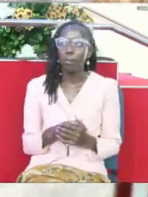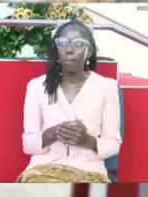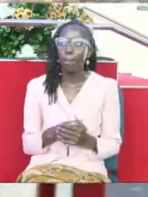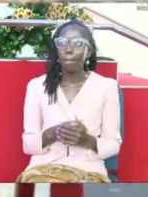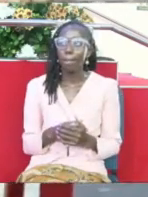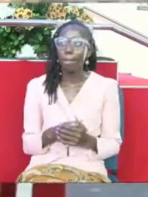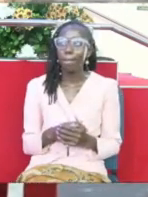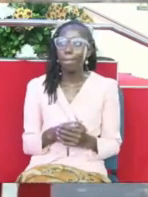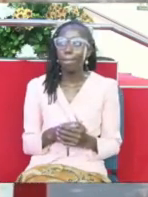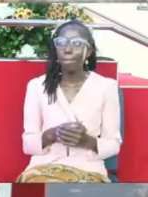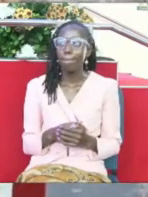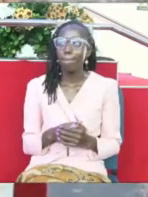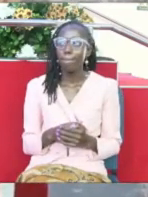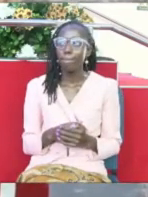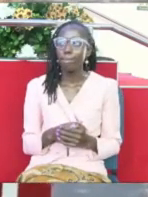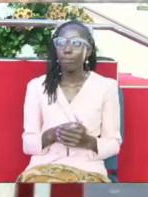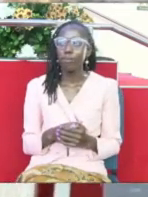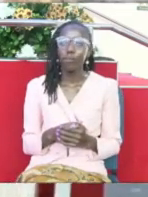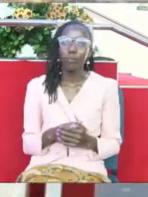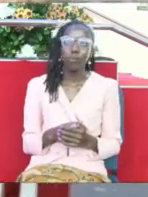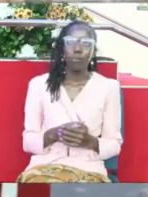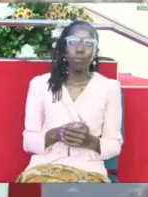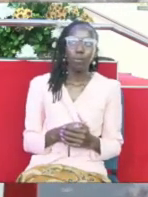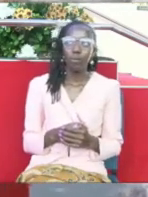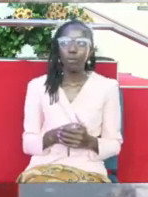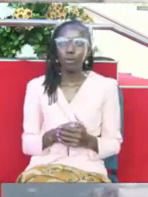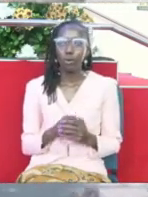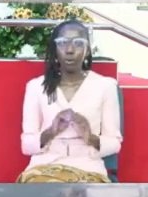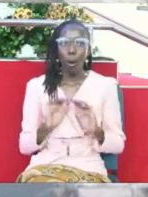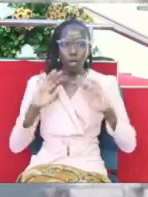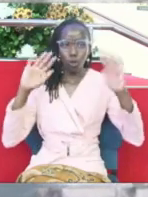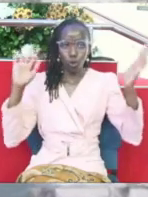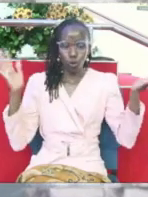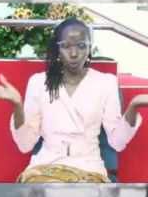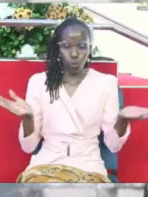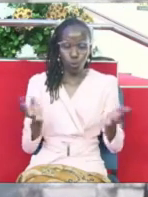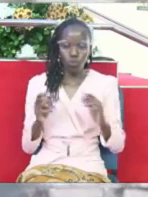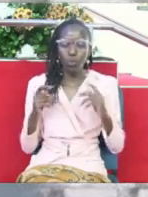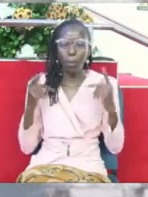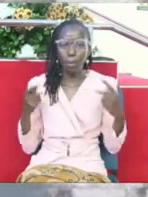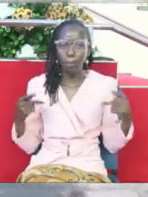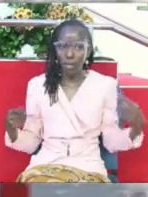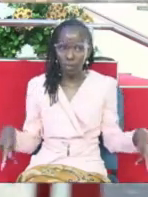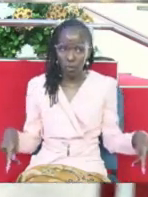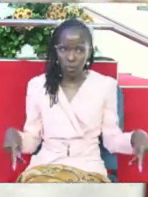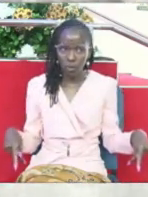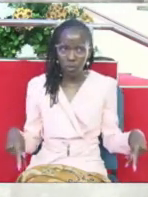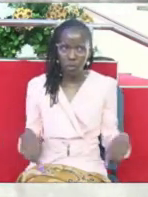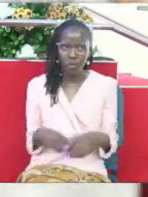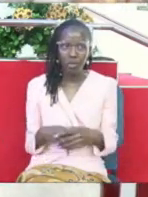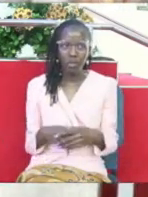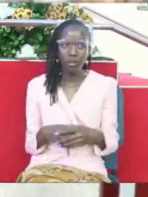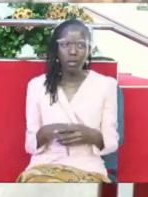built man. Ghafla kaona jitu ambalo lilikuwa ni kubwa kweli. A giant of a person. Jitu la mtu. And this person comes in. Na huyu